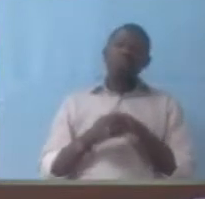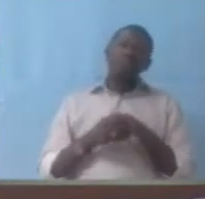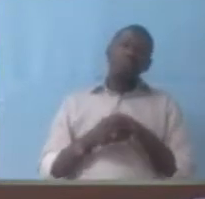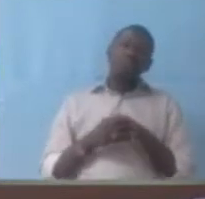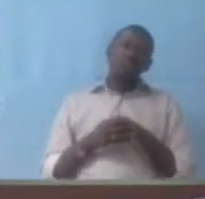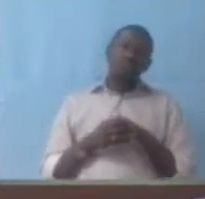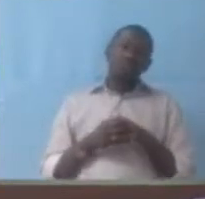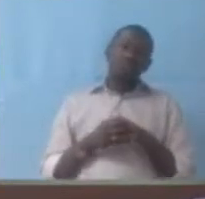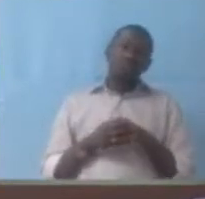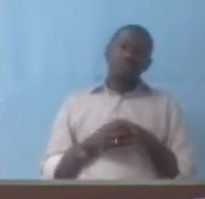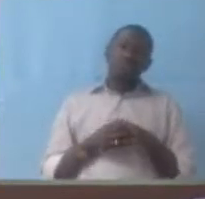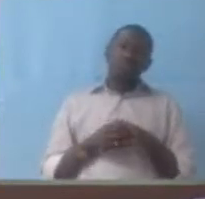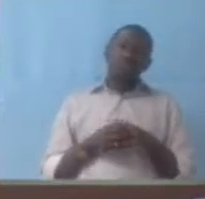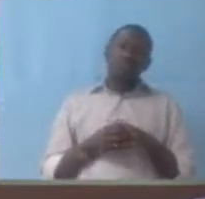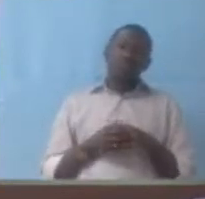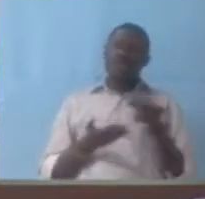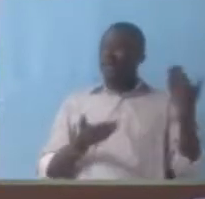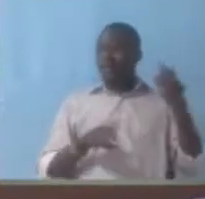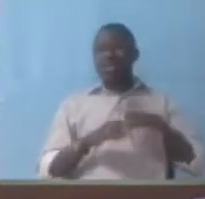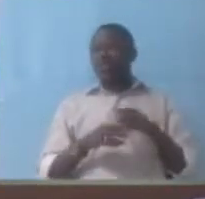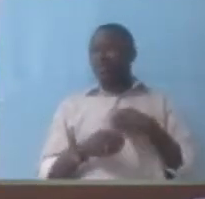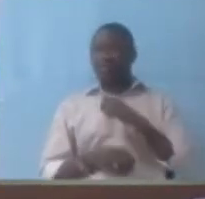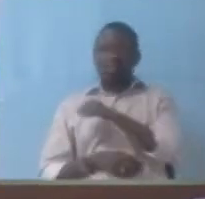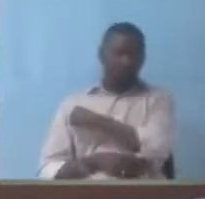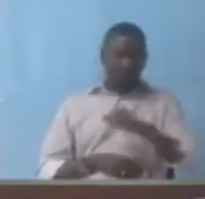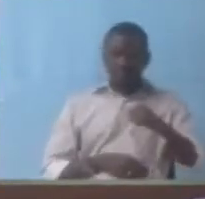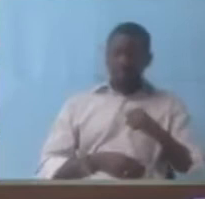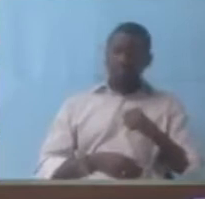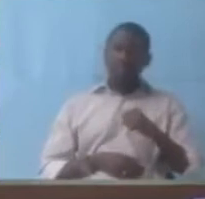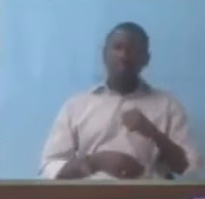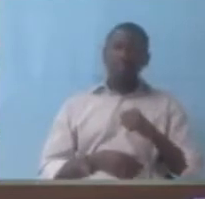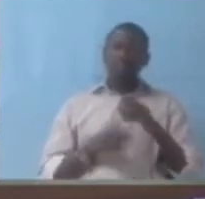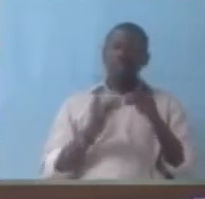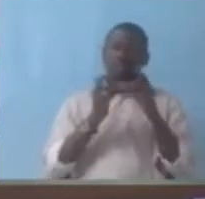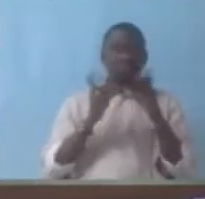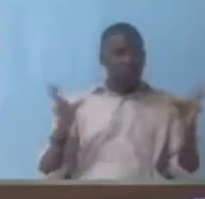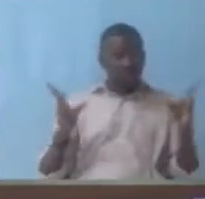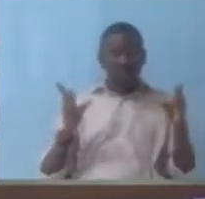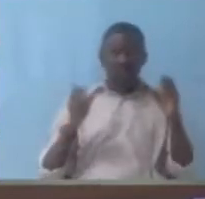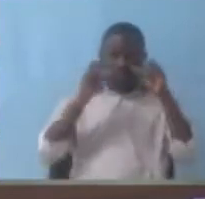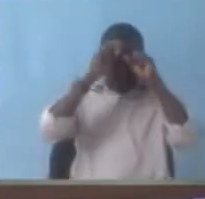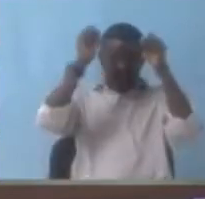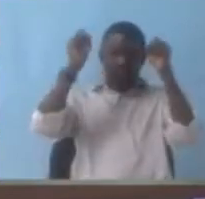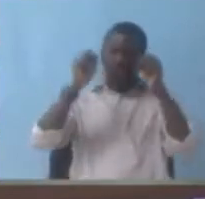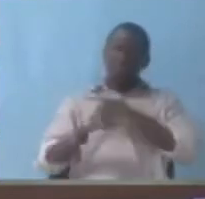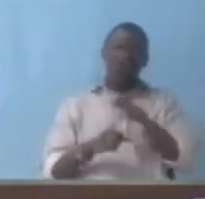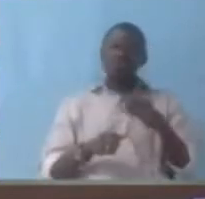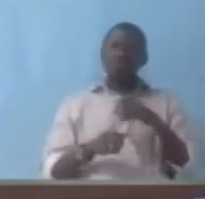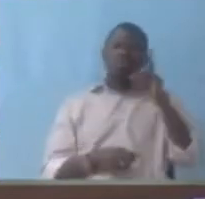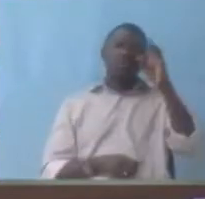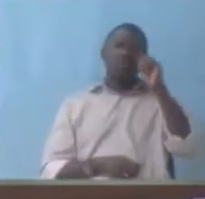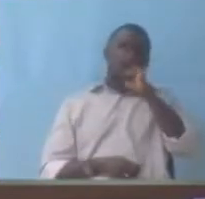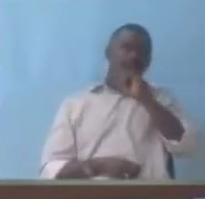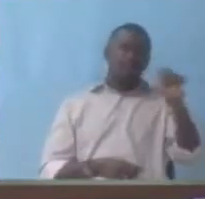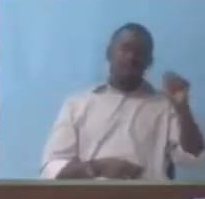removed the legitimate government, there was no decree for them to come in and remove the legitimate government. Italia mansa kundale bondi